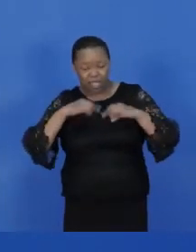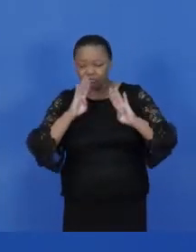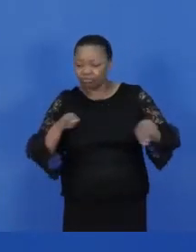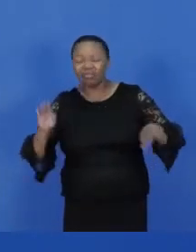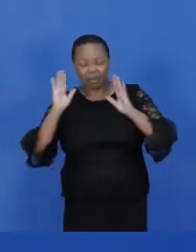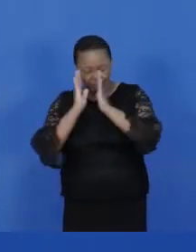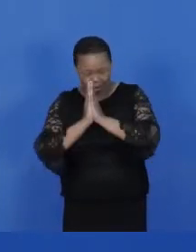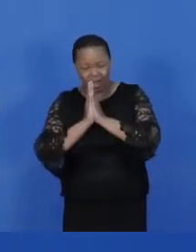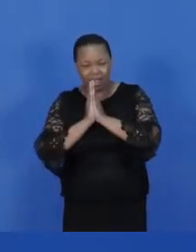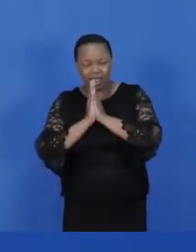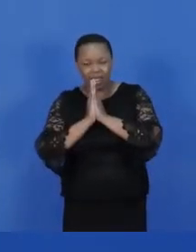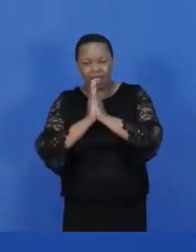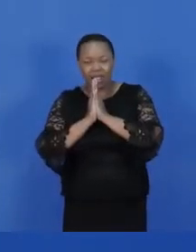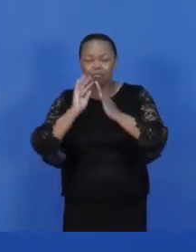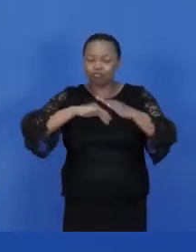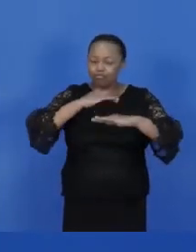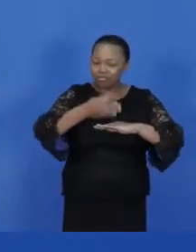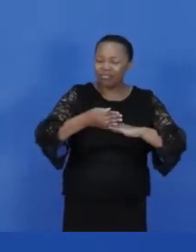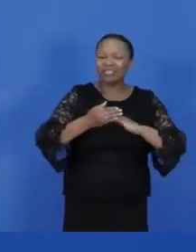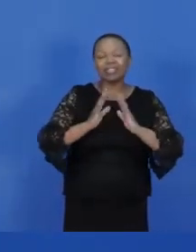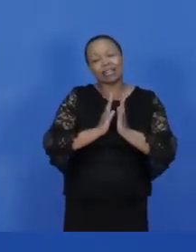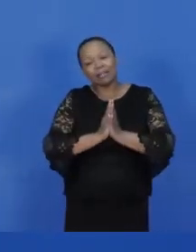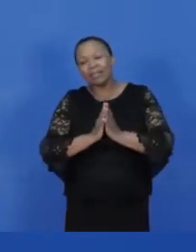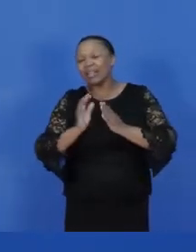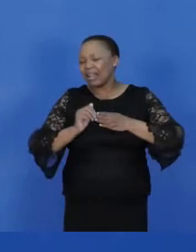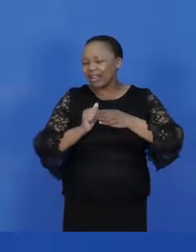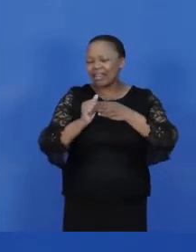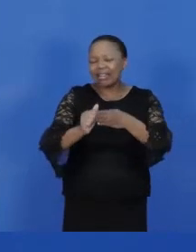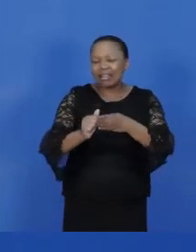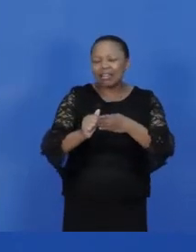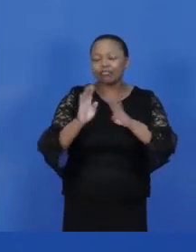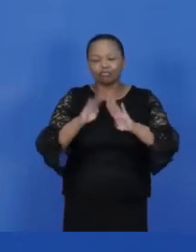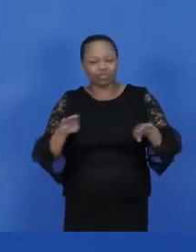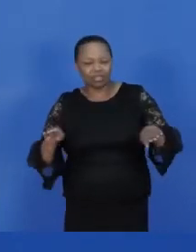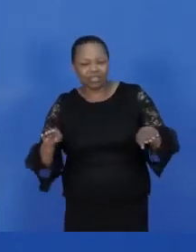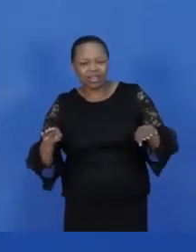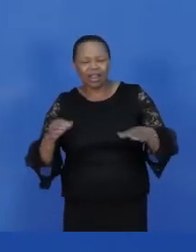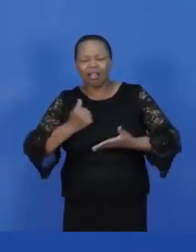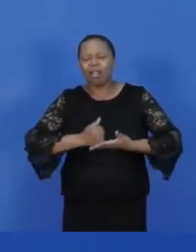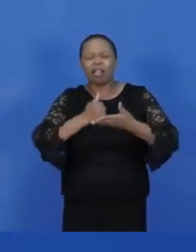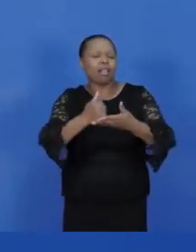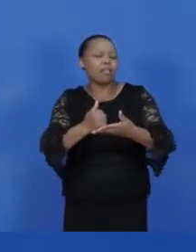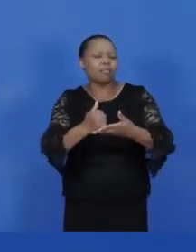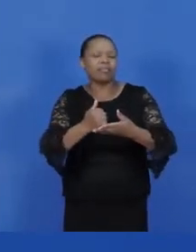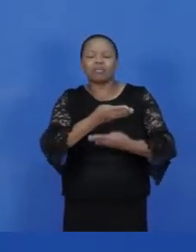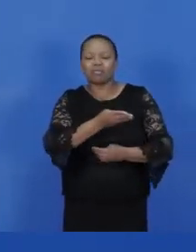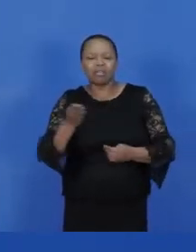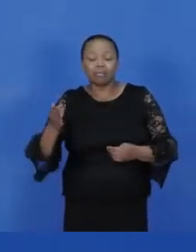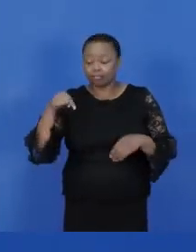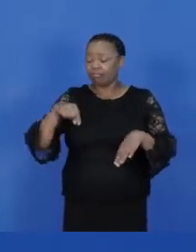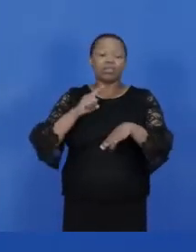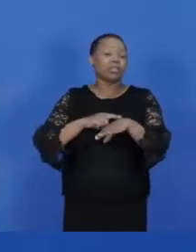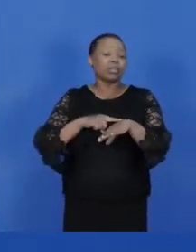need to align them. We need to pray for their protection. And we need to guard them and equip them and help them,